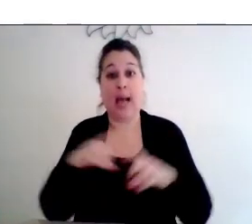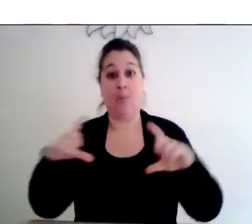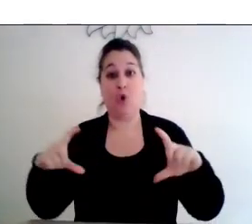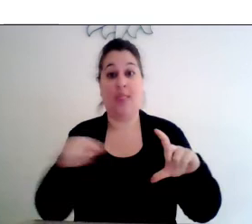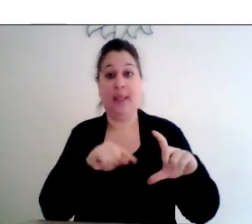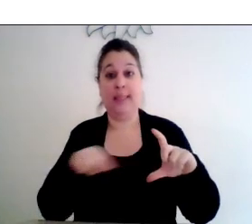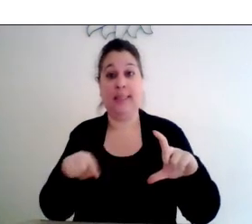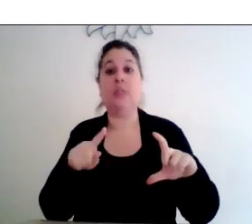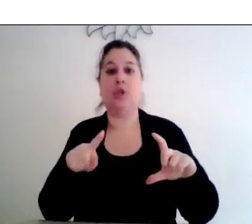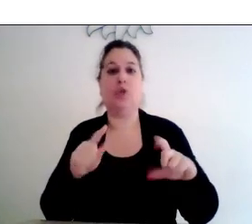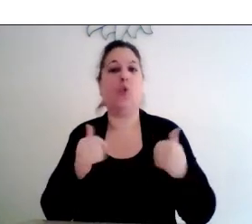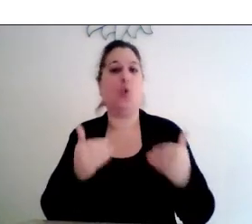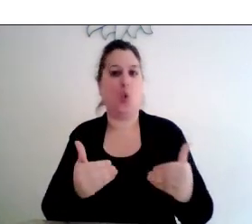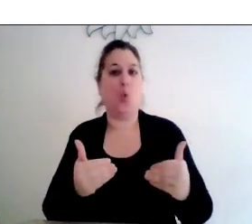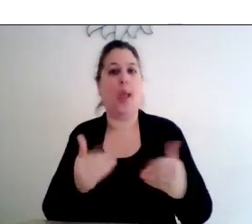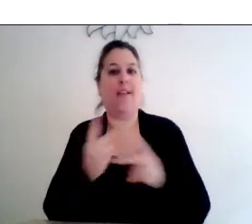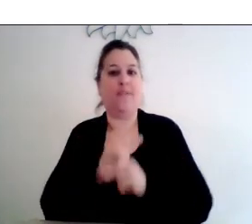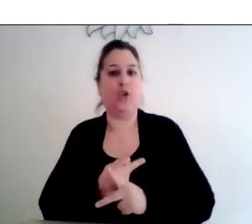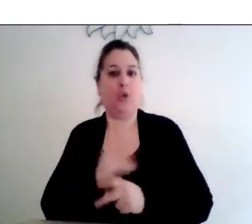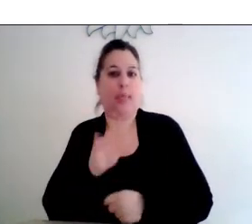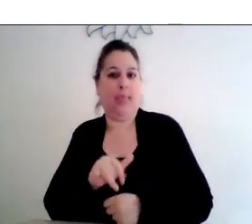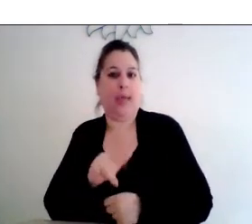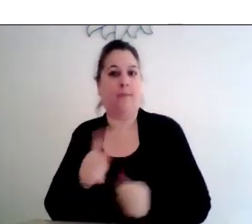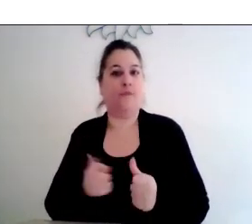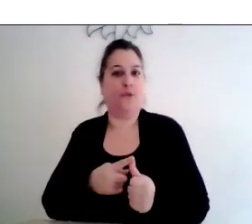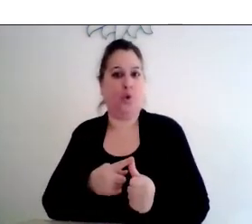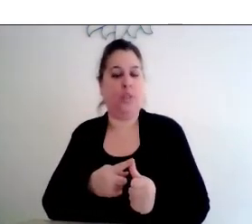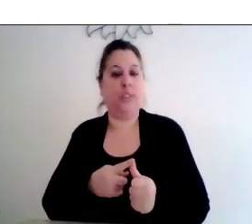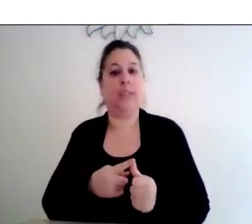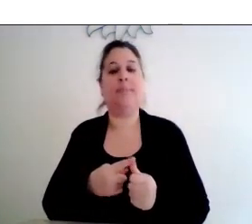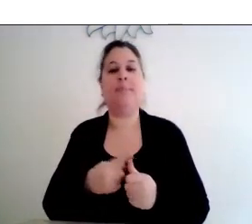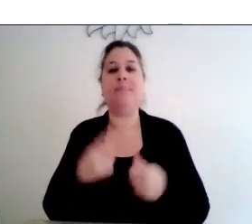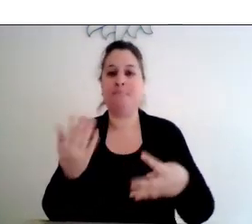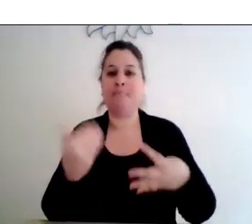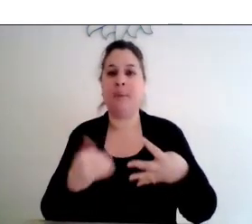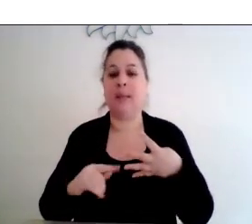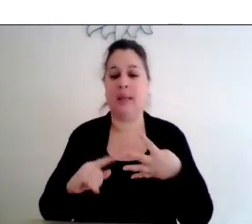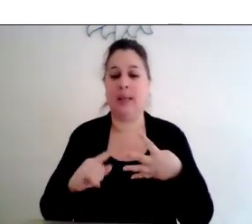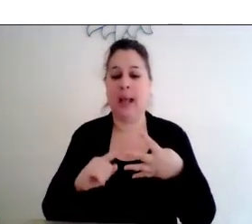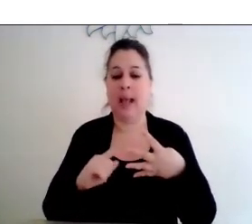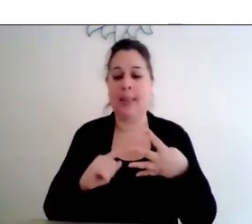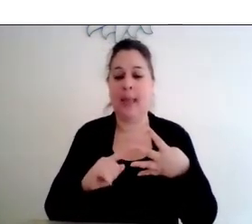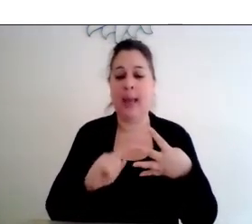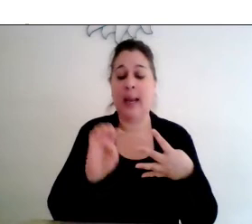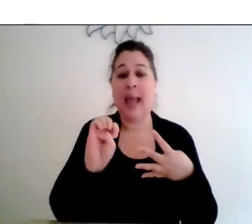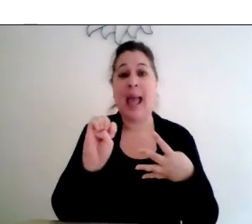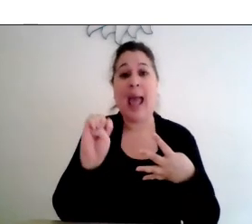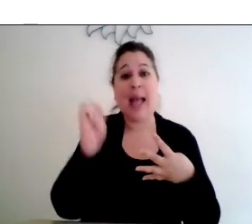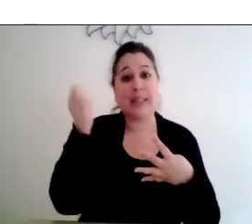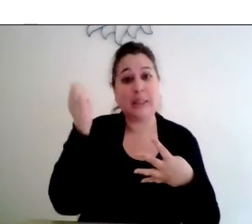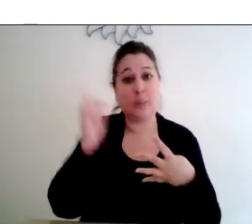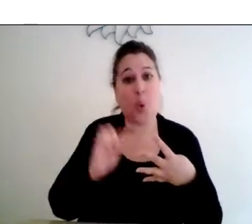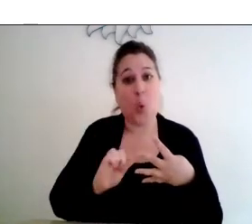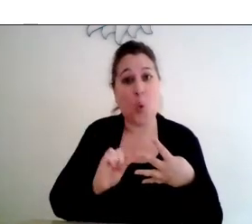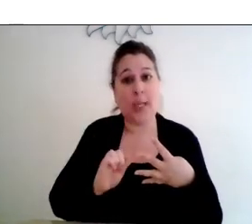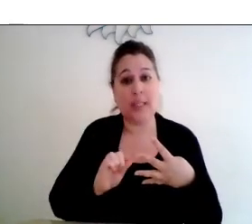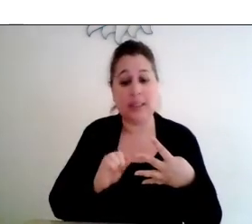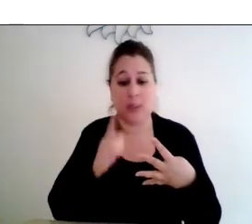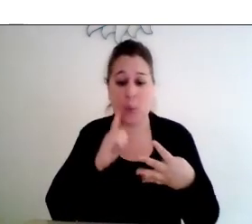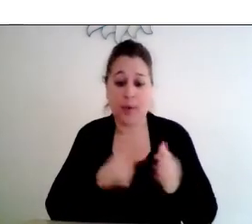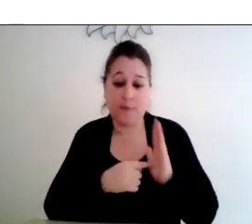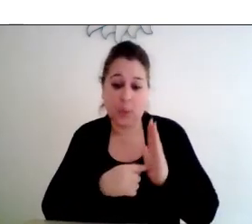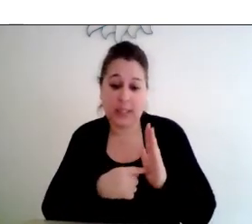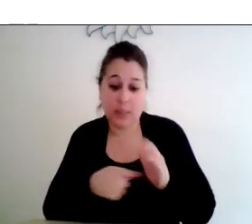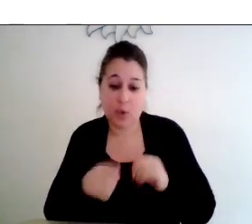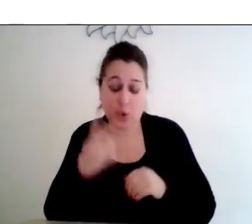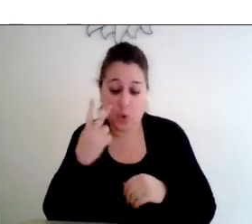like 5 squared, remember that means 5 times 5, so that would be 25. If you see 3 cubed,